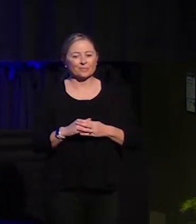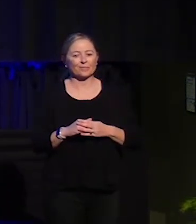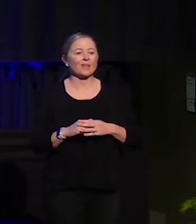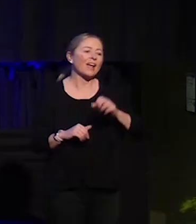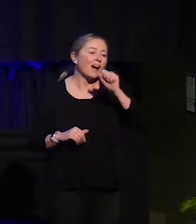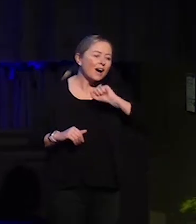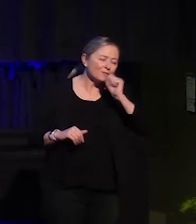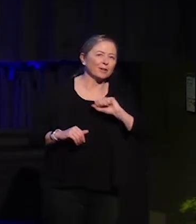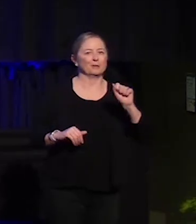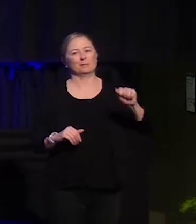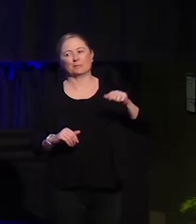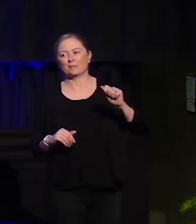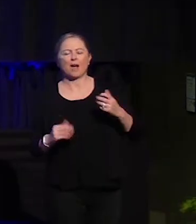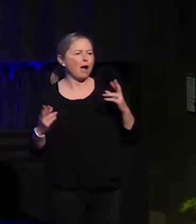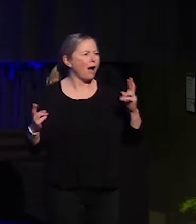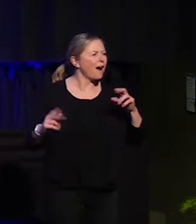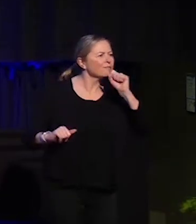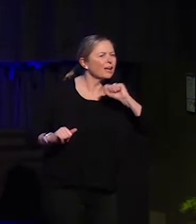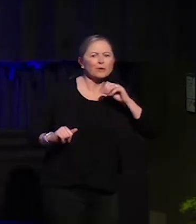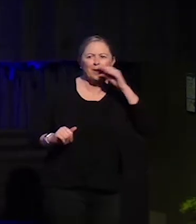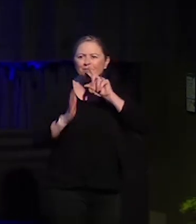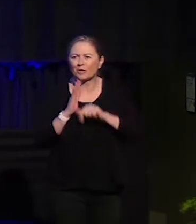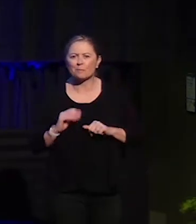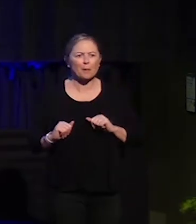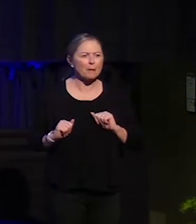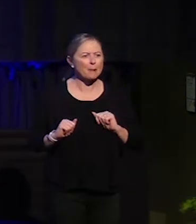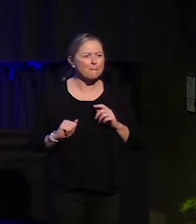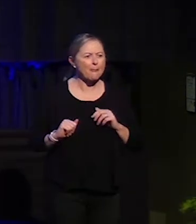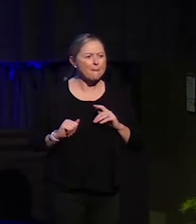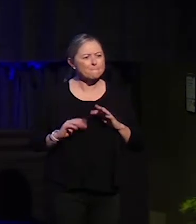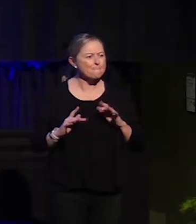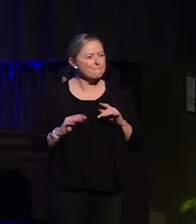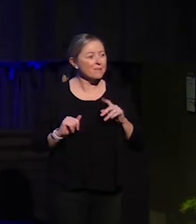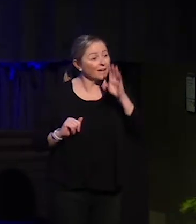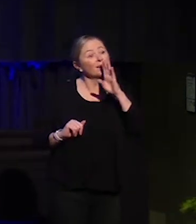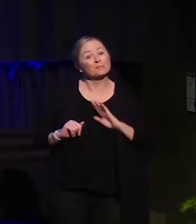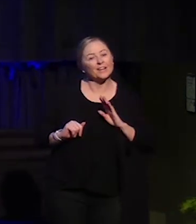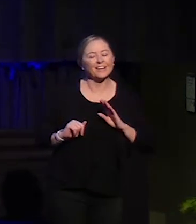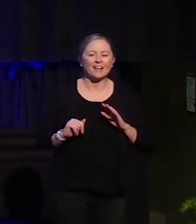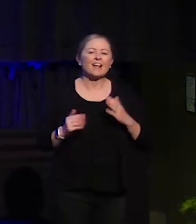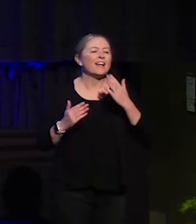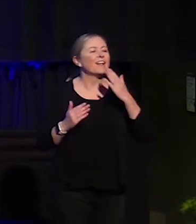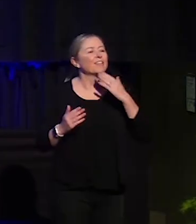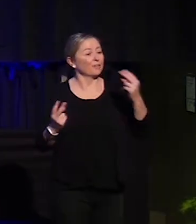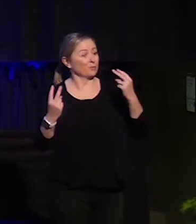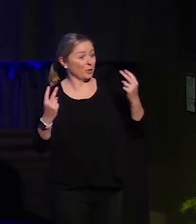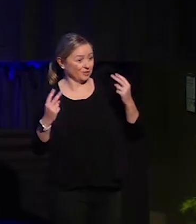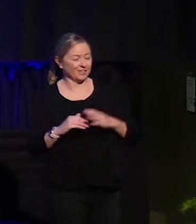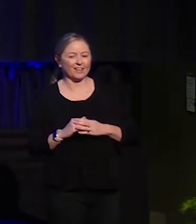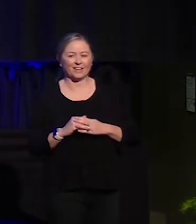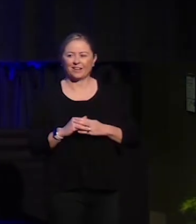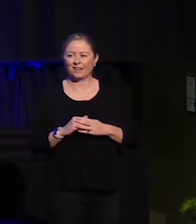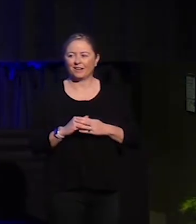Ice cream, yeah, I hope there's some ice cream for lunch actually. I'm quite keen on some good vanilla right now. Thank you for listening. I hope